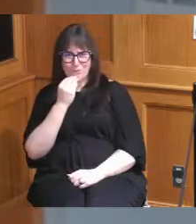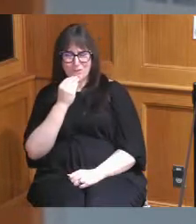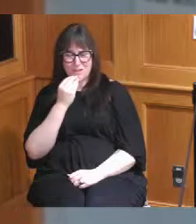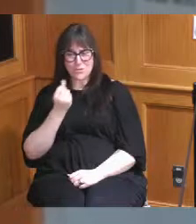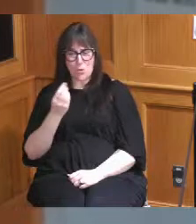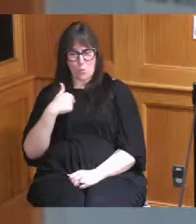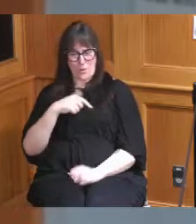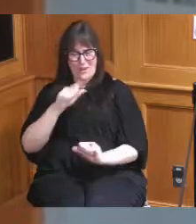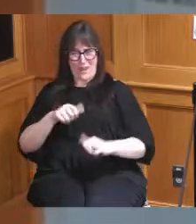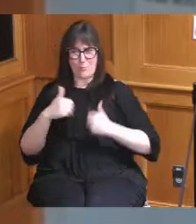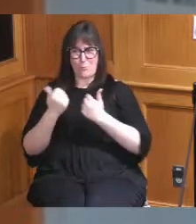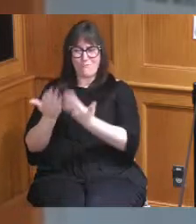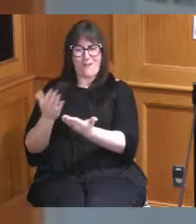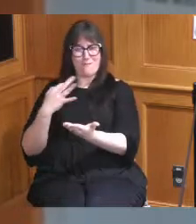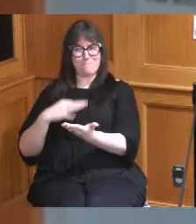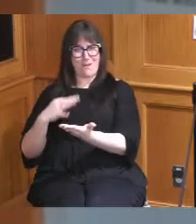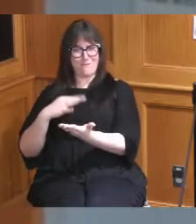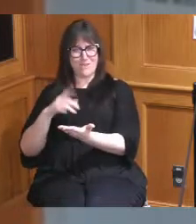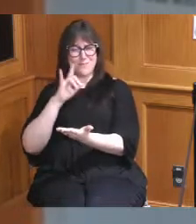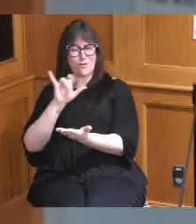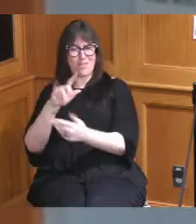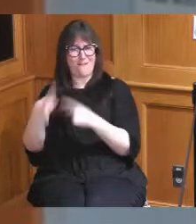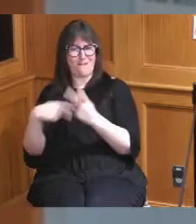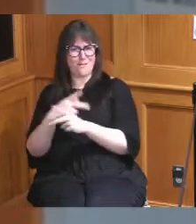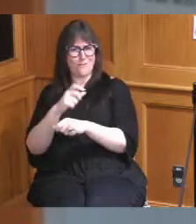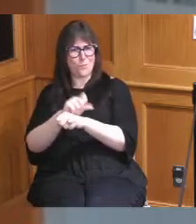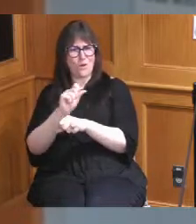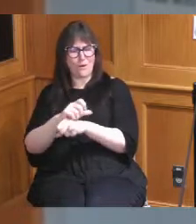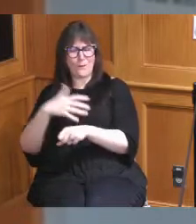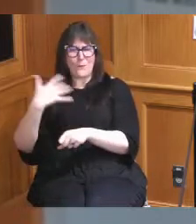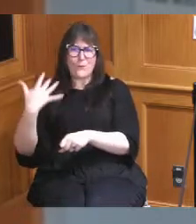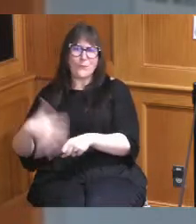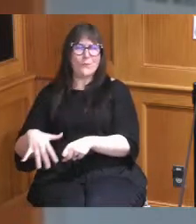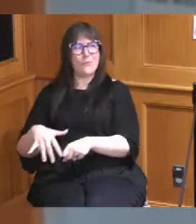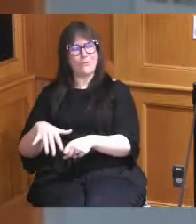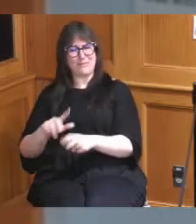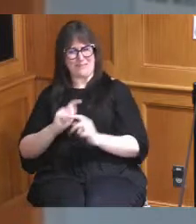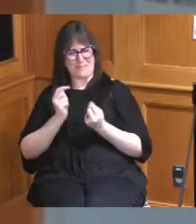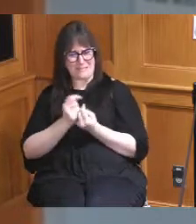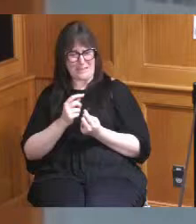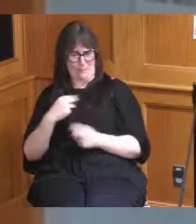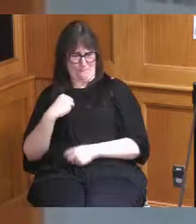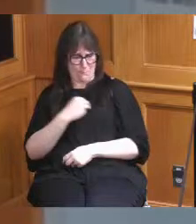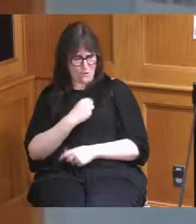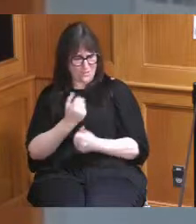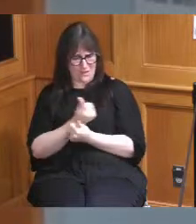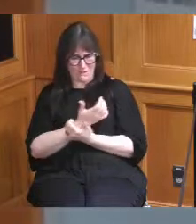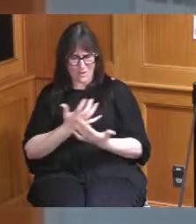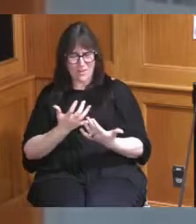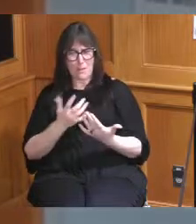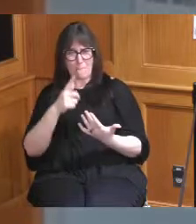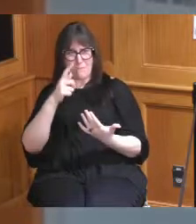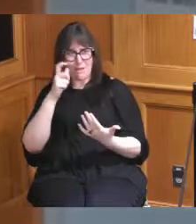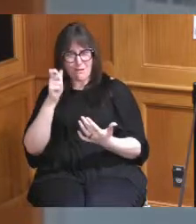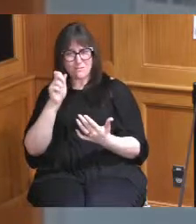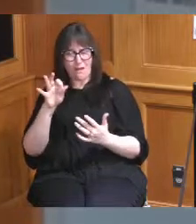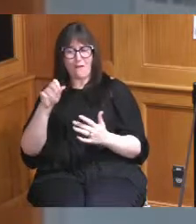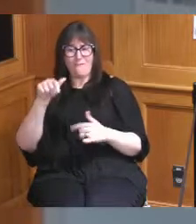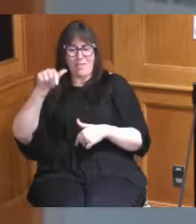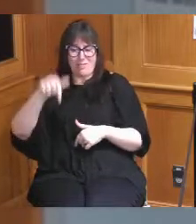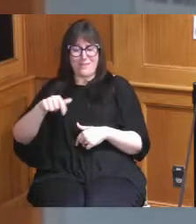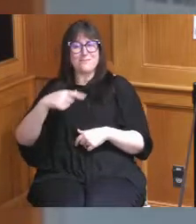those benefits and opportunities to our team members because of these